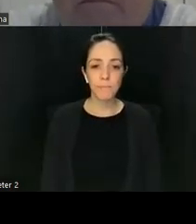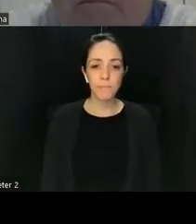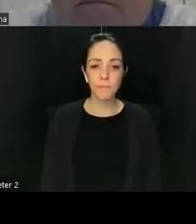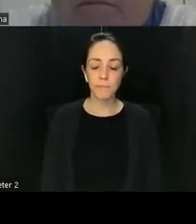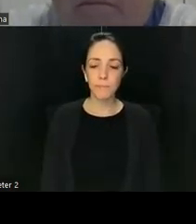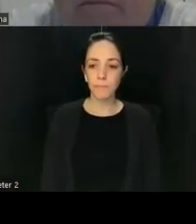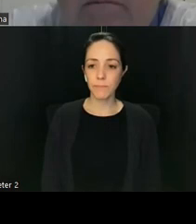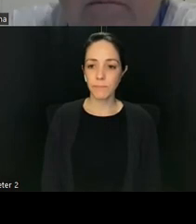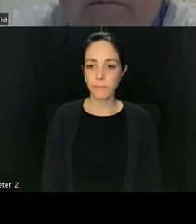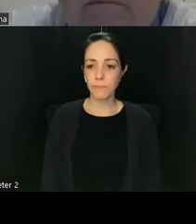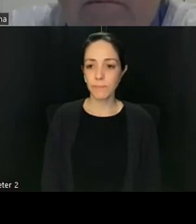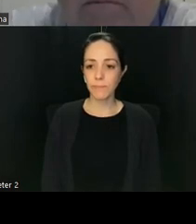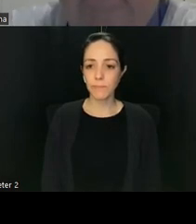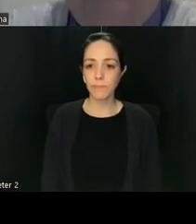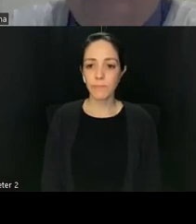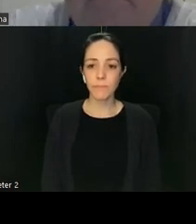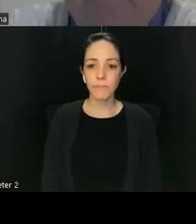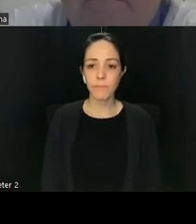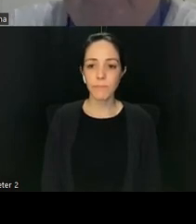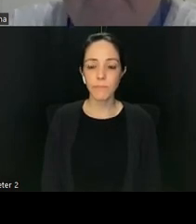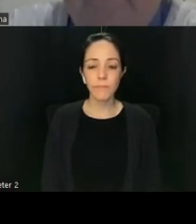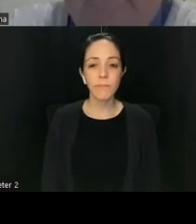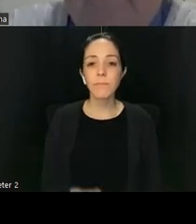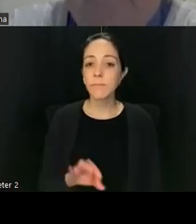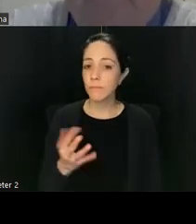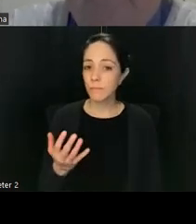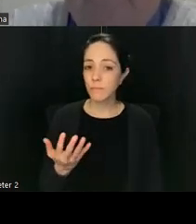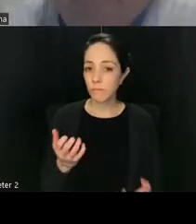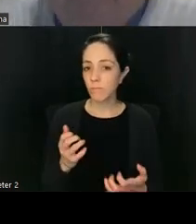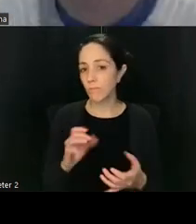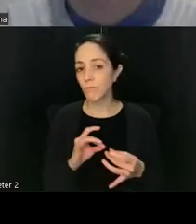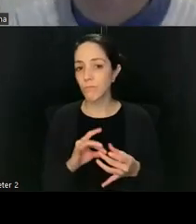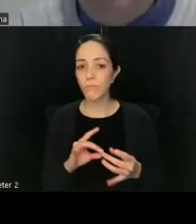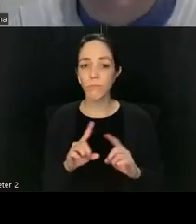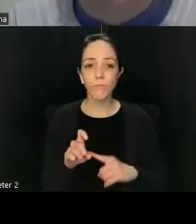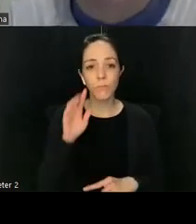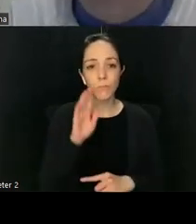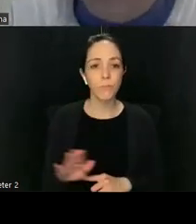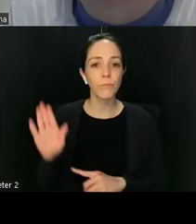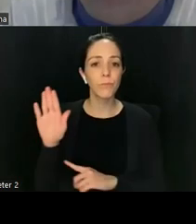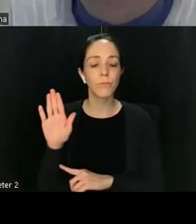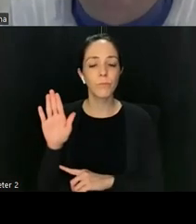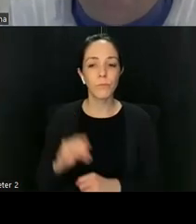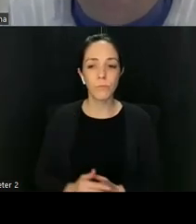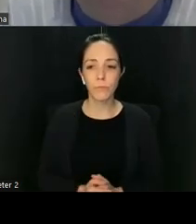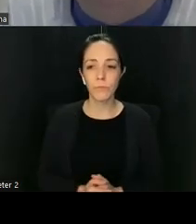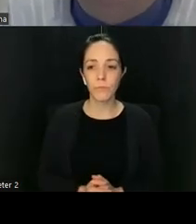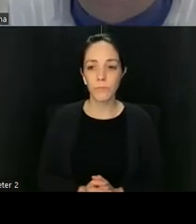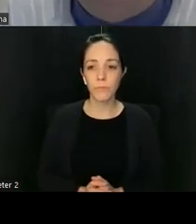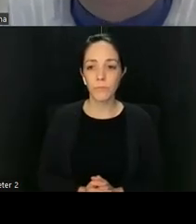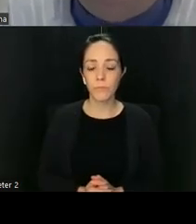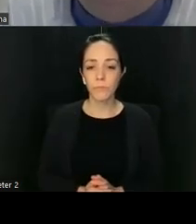at this time here. Just raise your hand in the Q&A. Raise your hand on